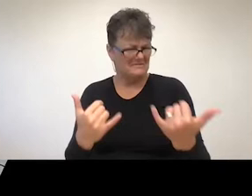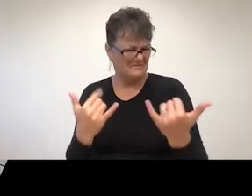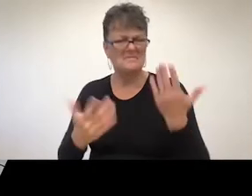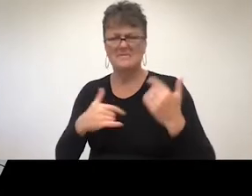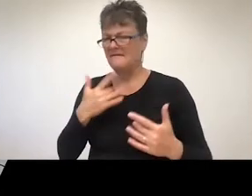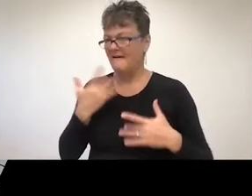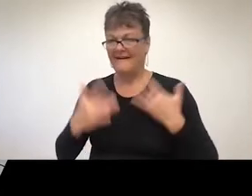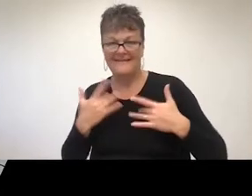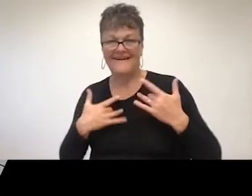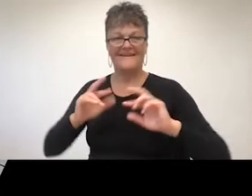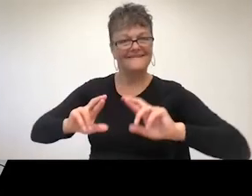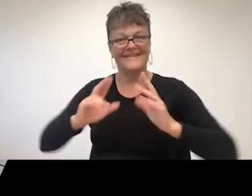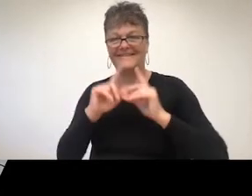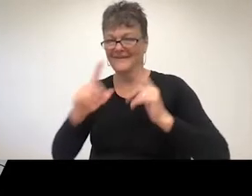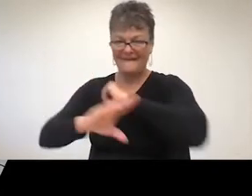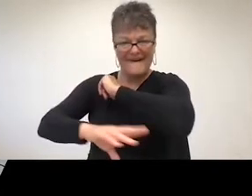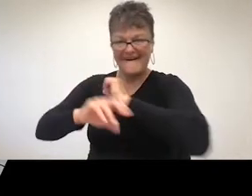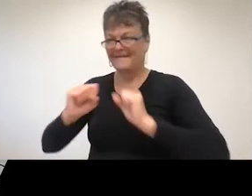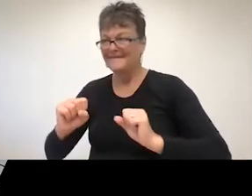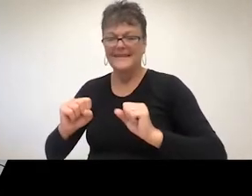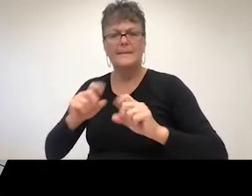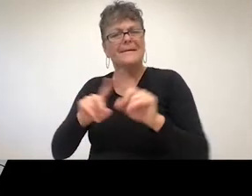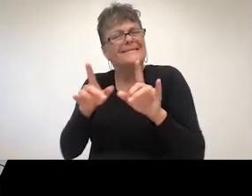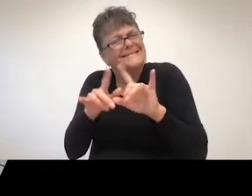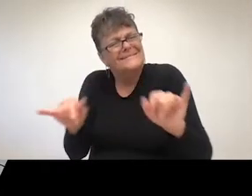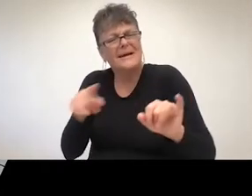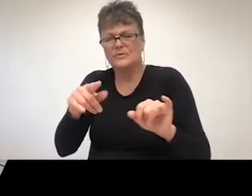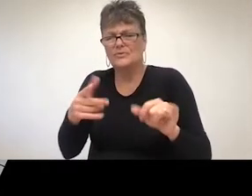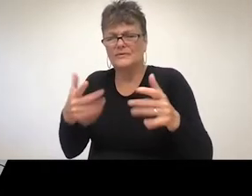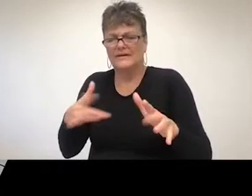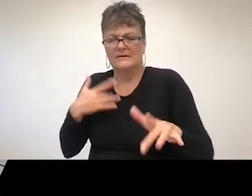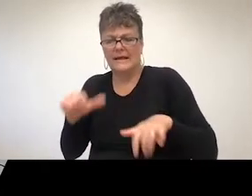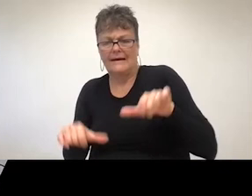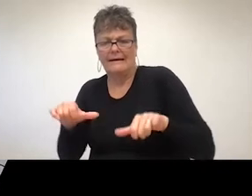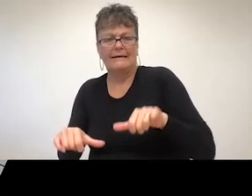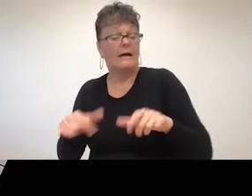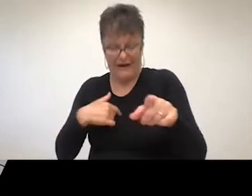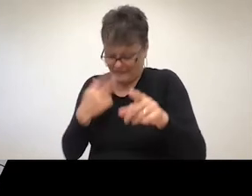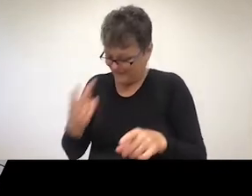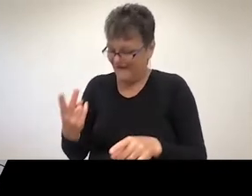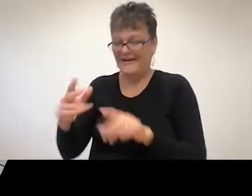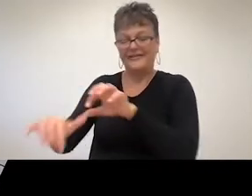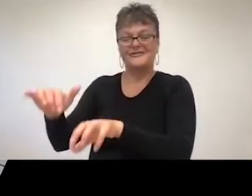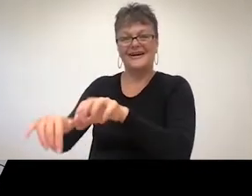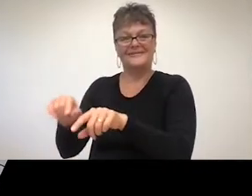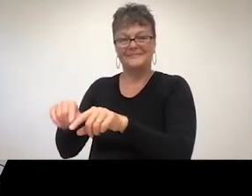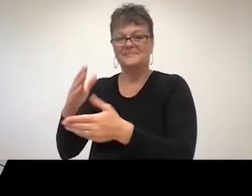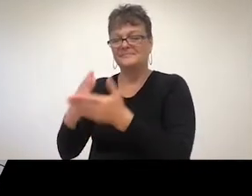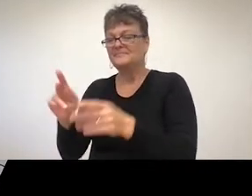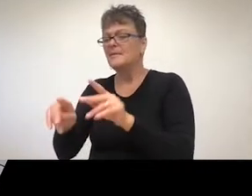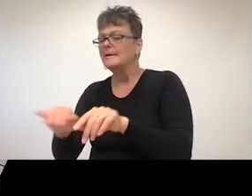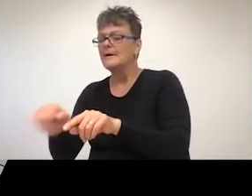ahead, we also are experiencing uncertainty. I already saw some of that coming in the chat box when people were saying,